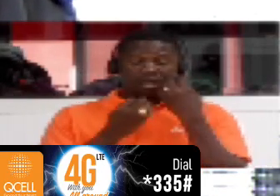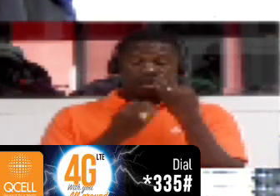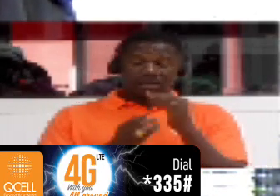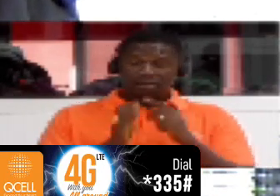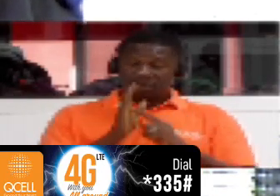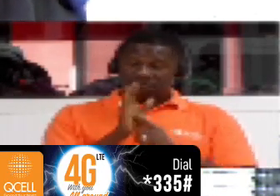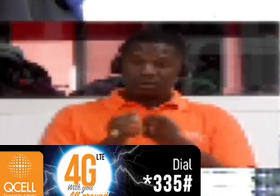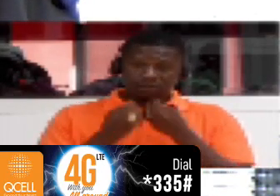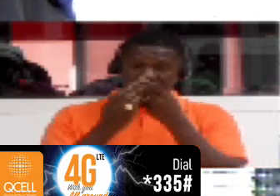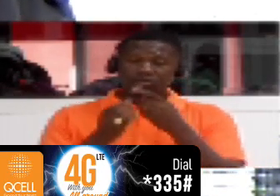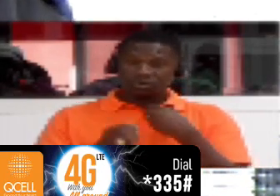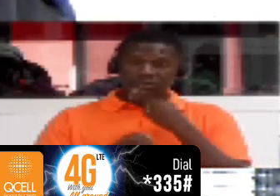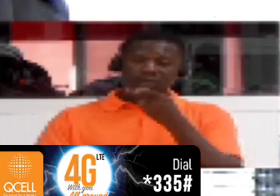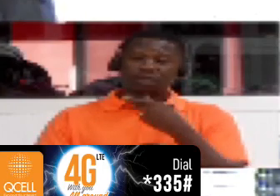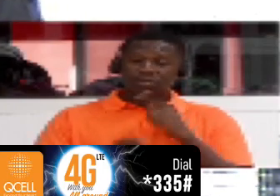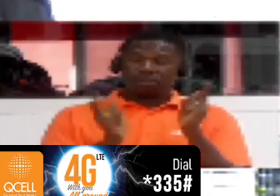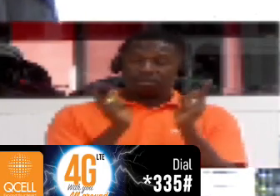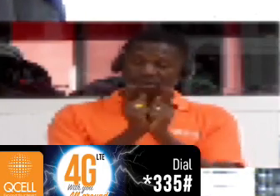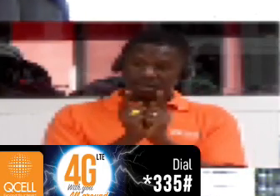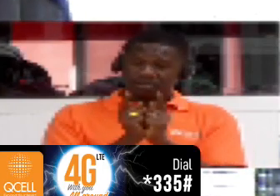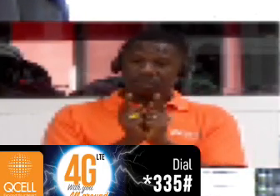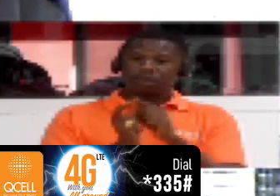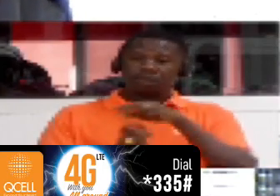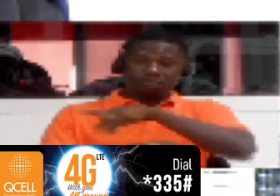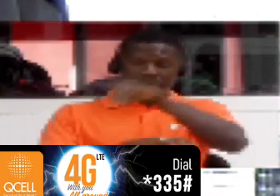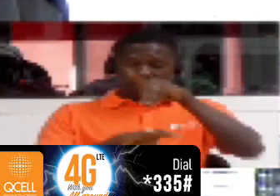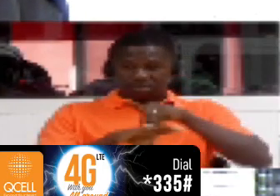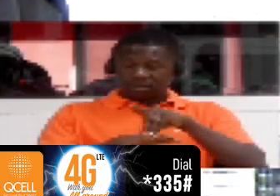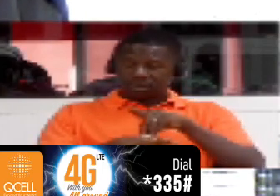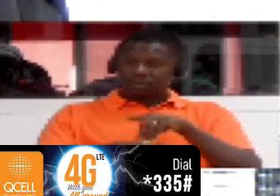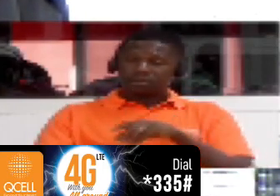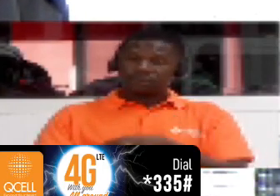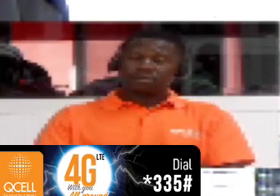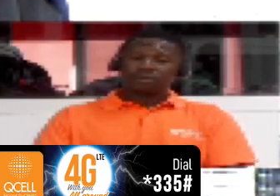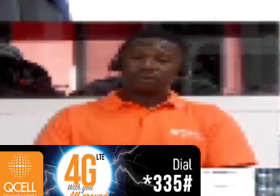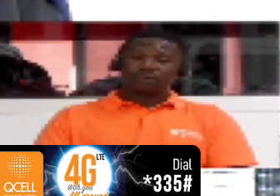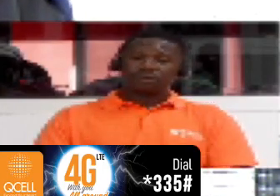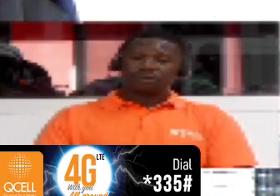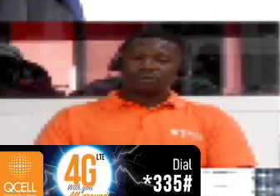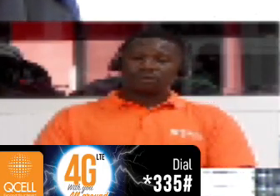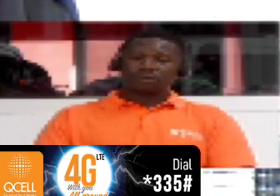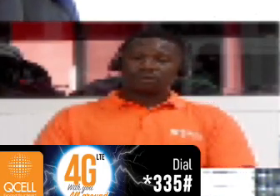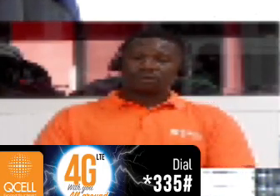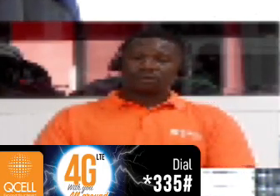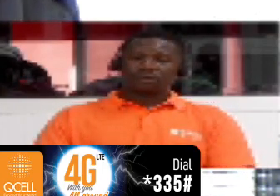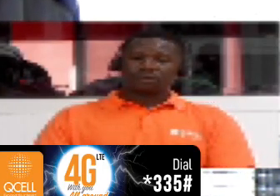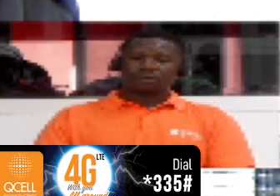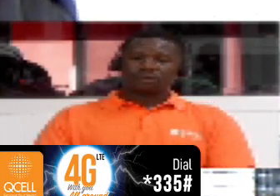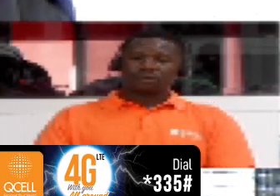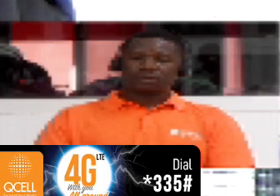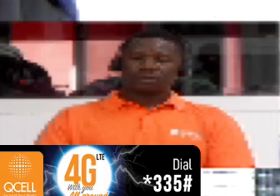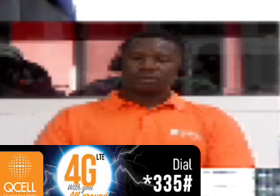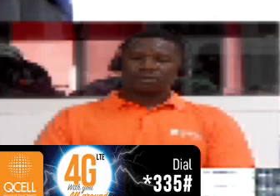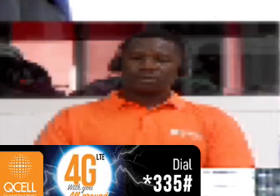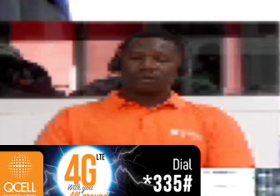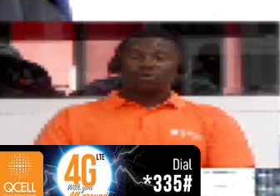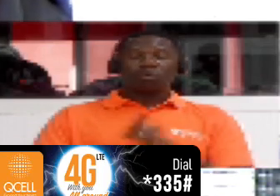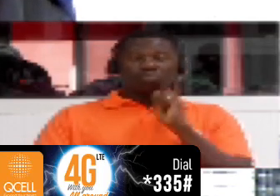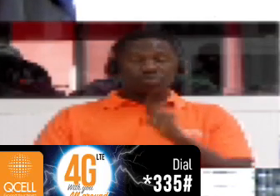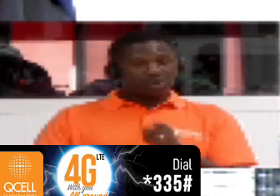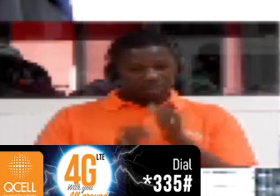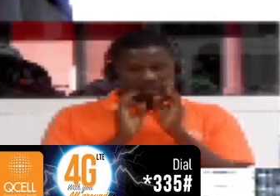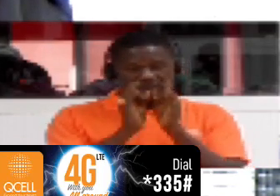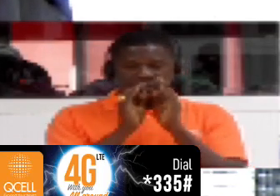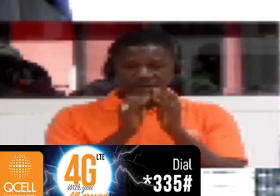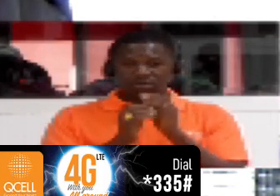someone, I'm going to send you on a mission. Converge at a particular place. Nyenda ka wofo yenne munati nebe benaje vitaminto. You